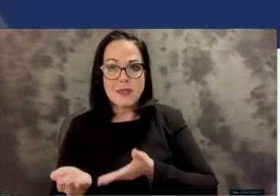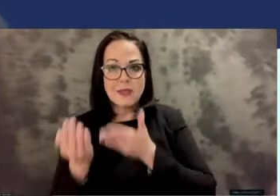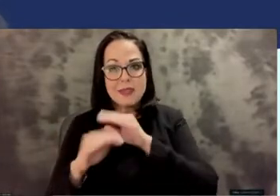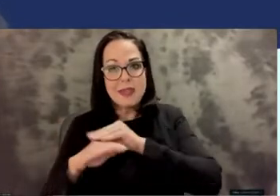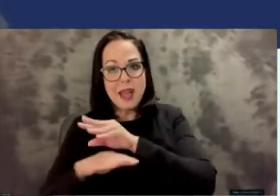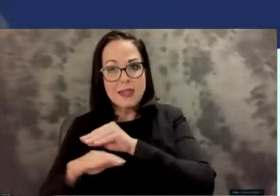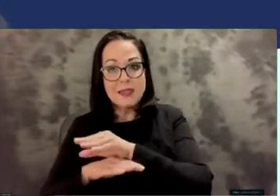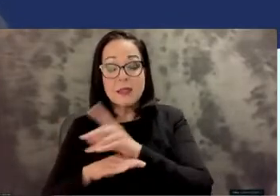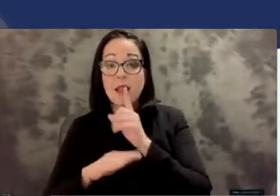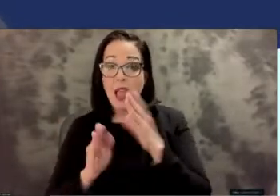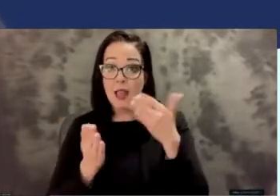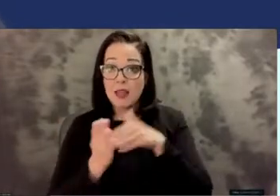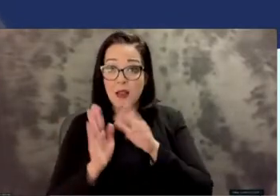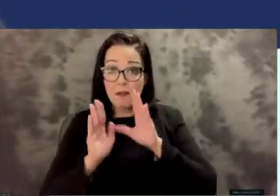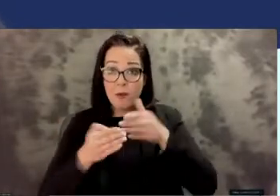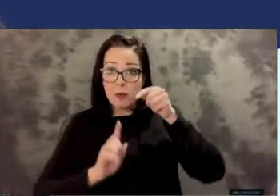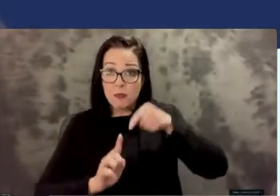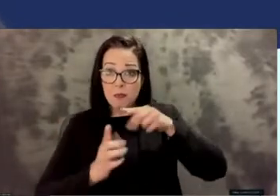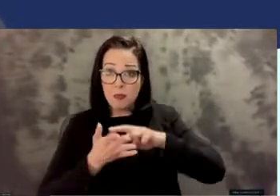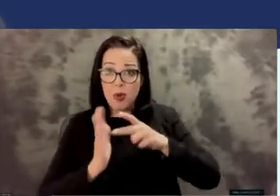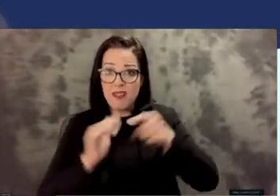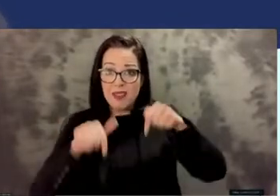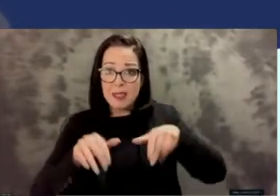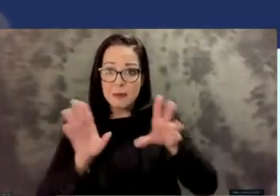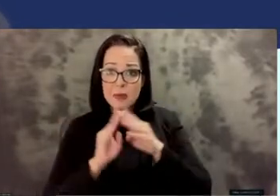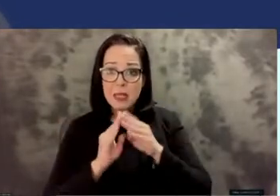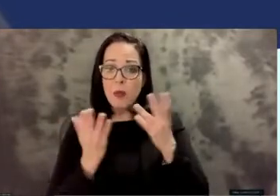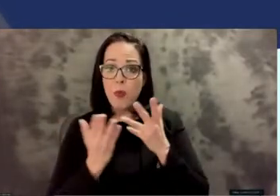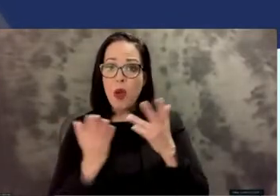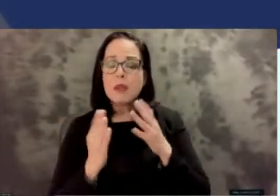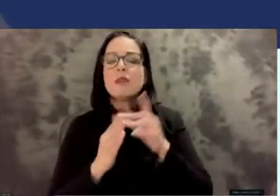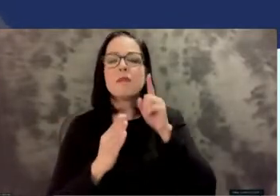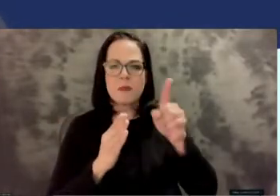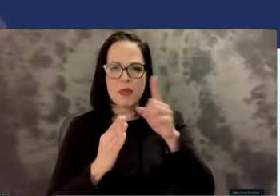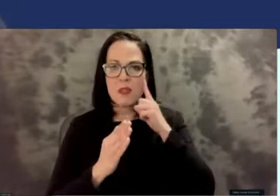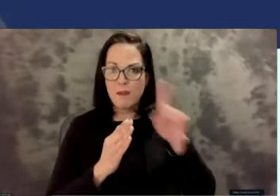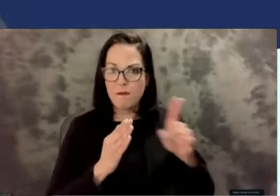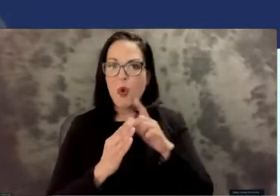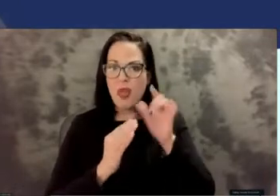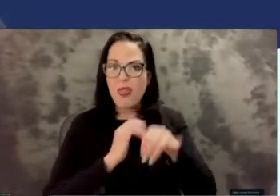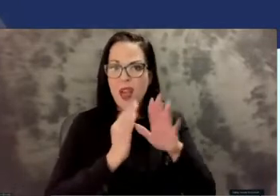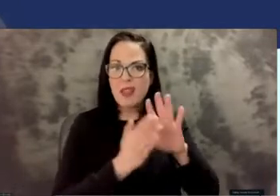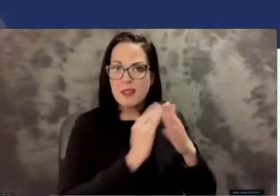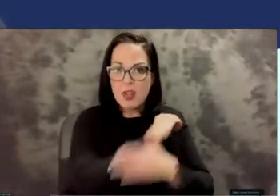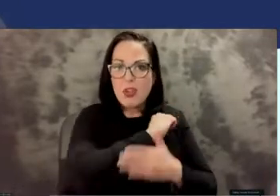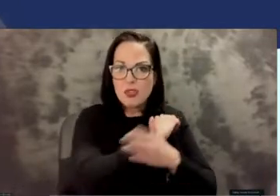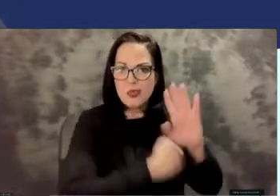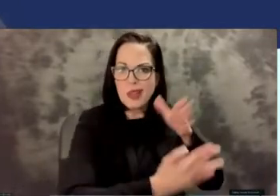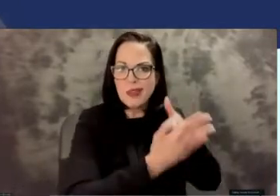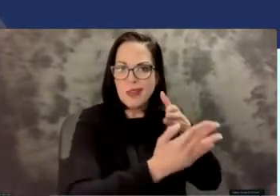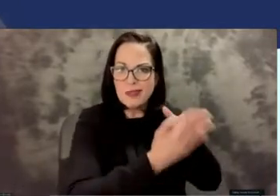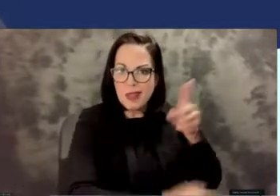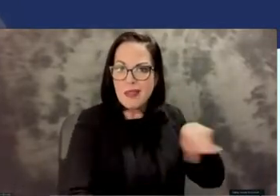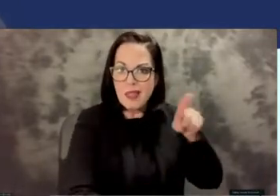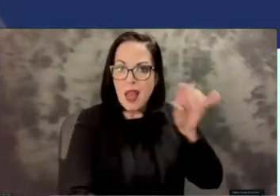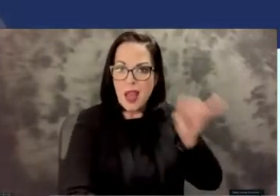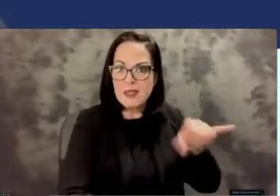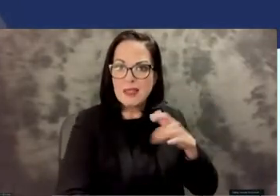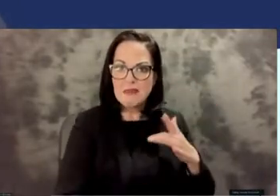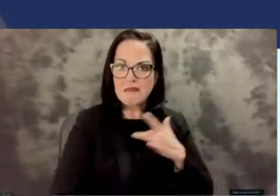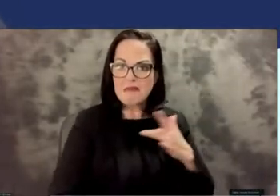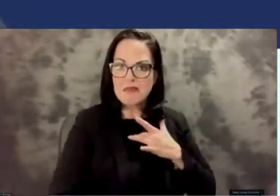Again, the focus of today's meeting is xenophobia and discrimination. Our past meetings have discussed the data necessary to drive an equitable response and